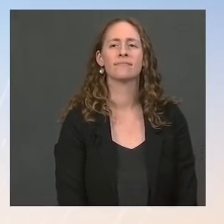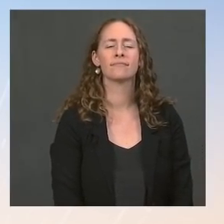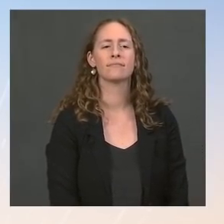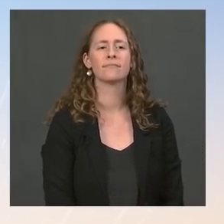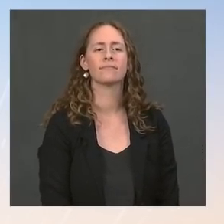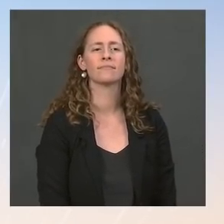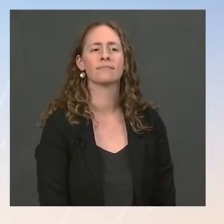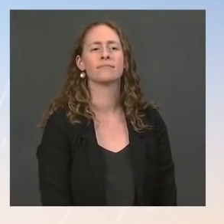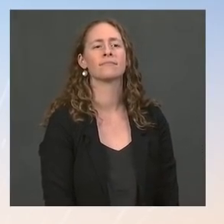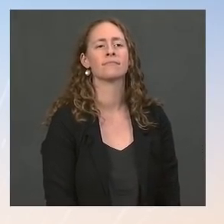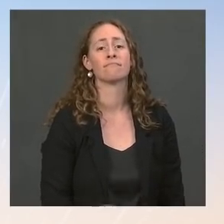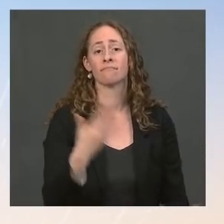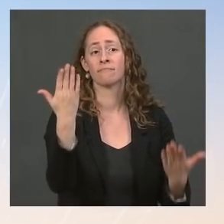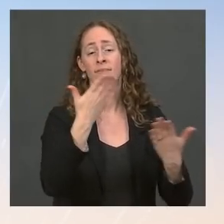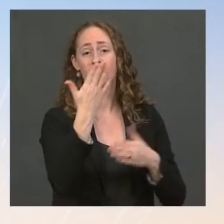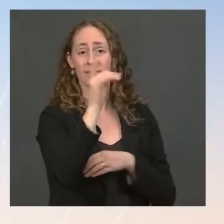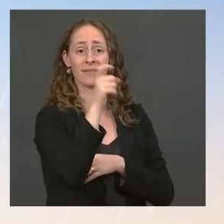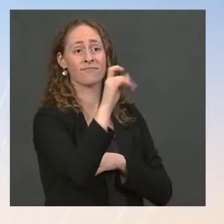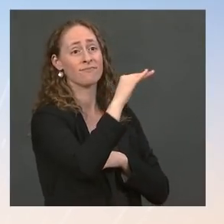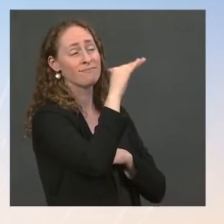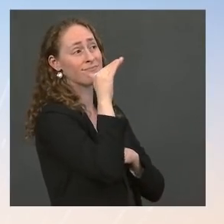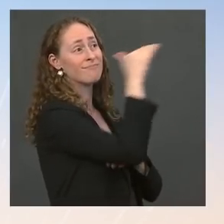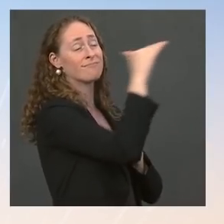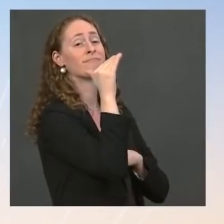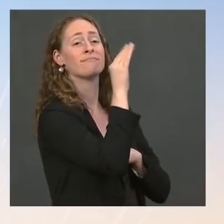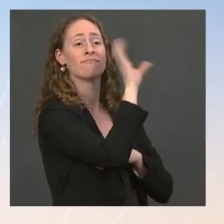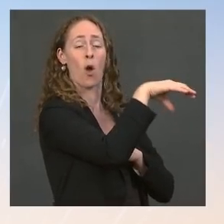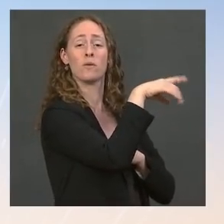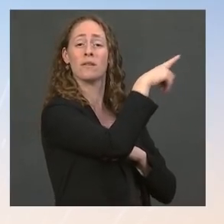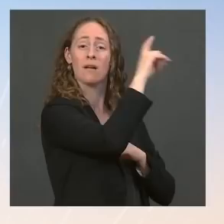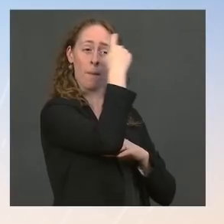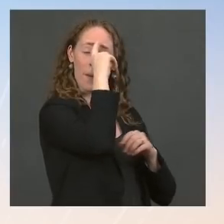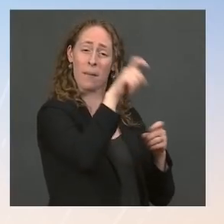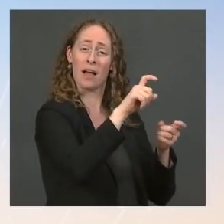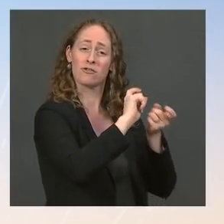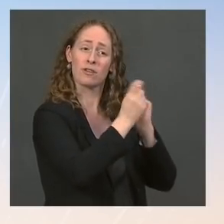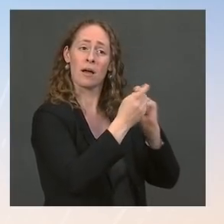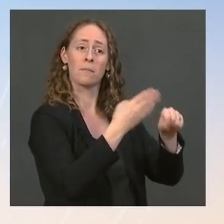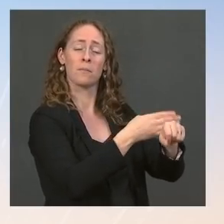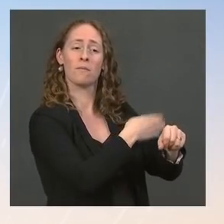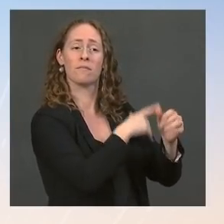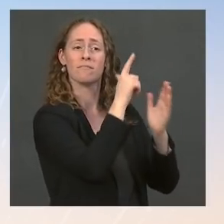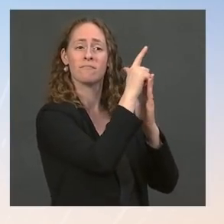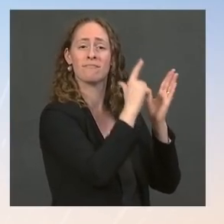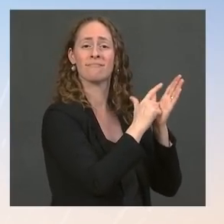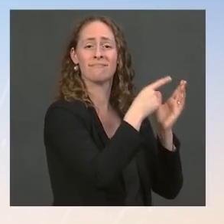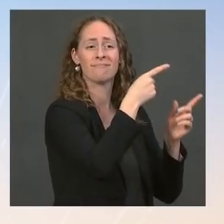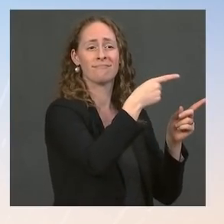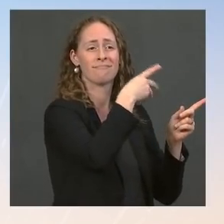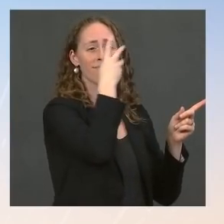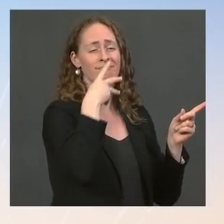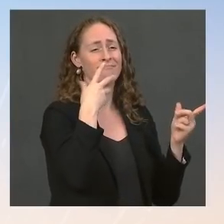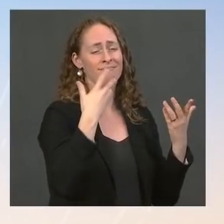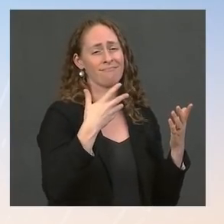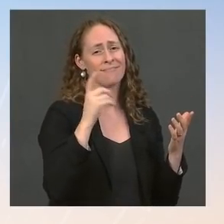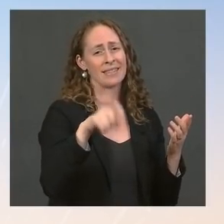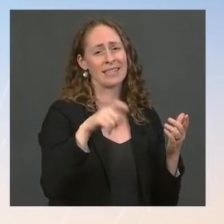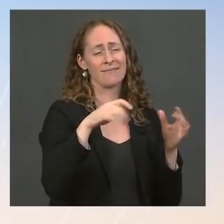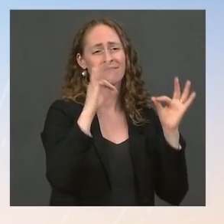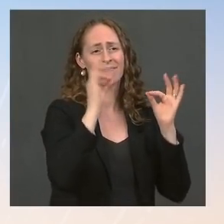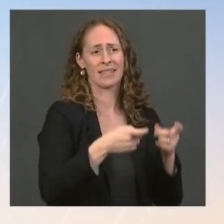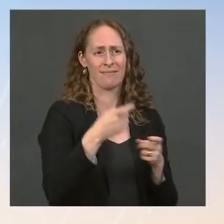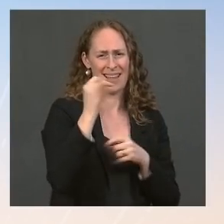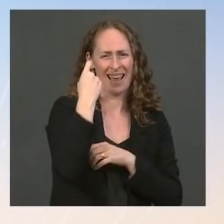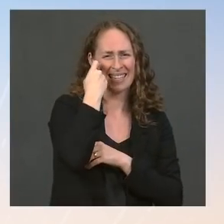comprehensive immigration reform. I mean, I think this news just came out from the parliamentarian just a couple of hours ago, or maybe even less time than that.